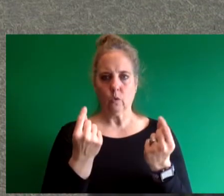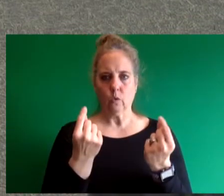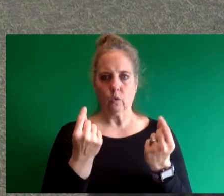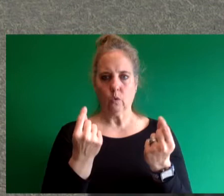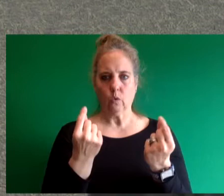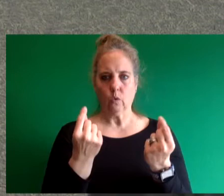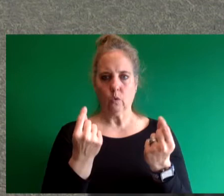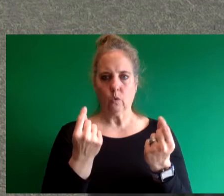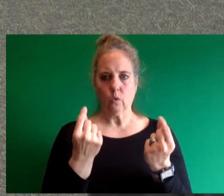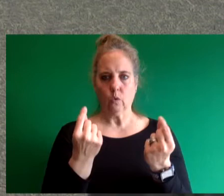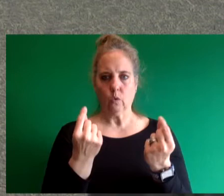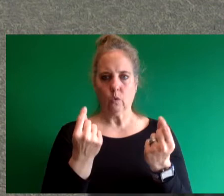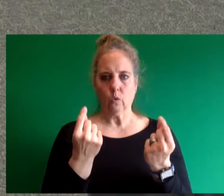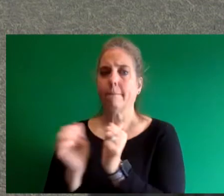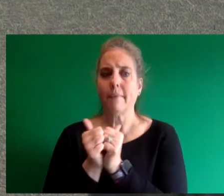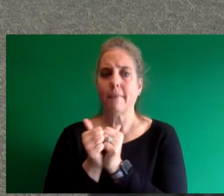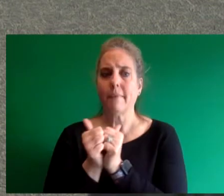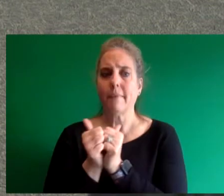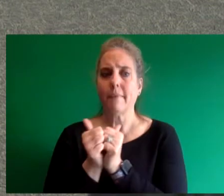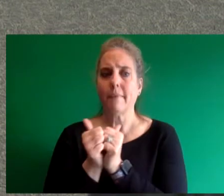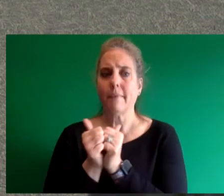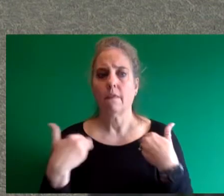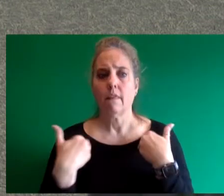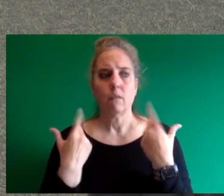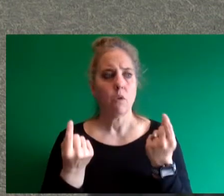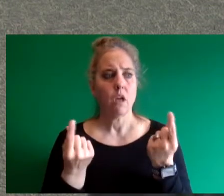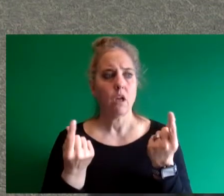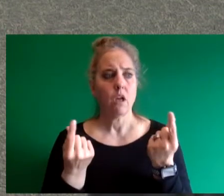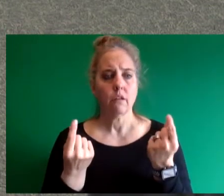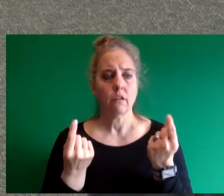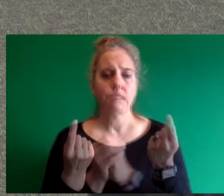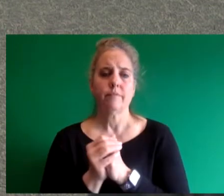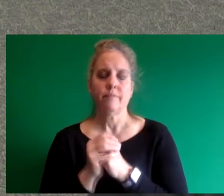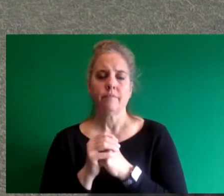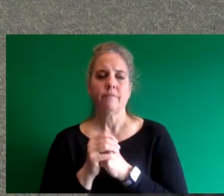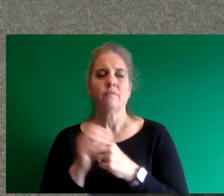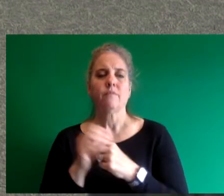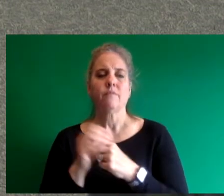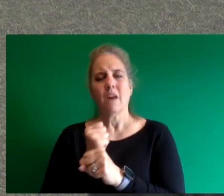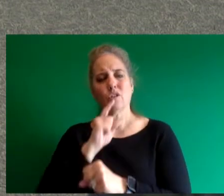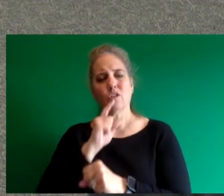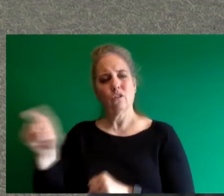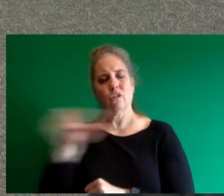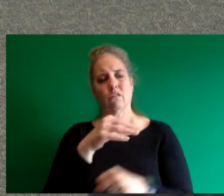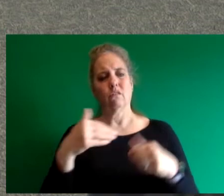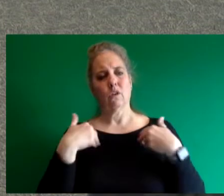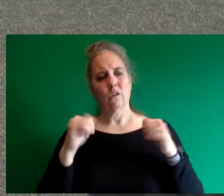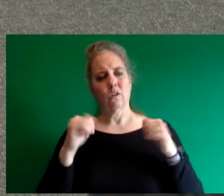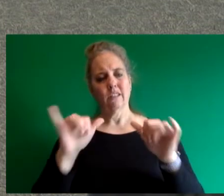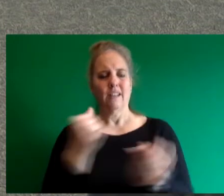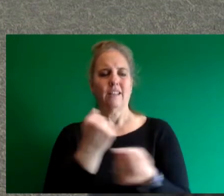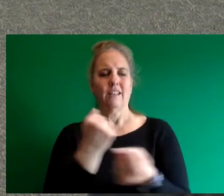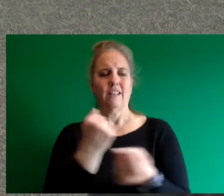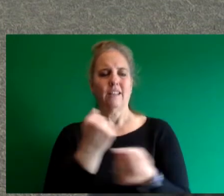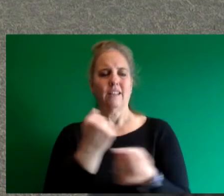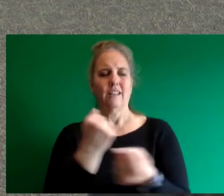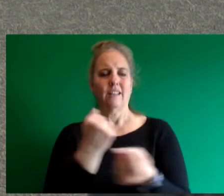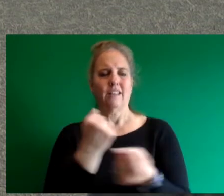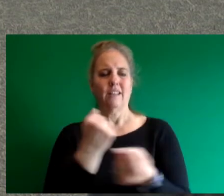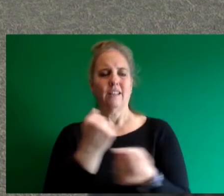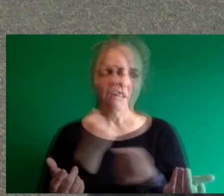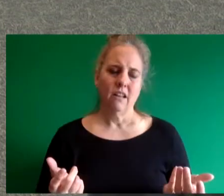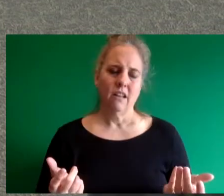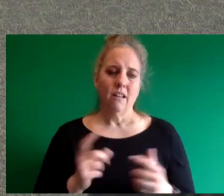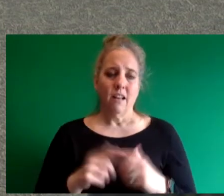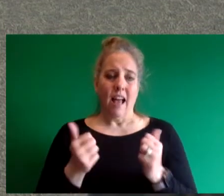youth safe during this time. And so I don't know the exact answer. I don't know any of us do. But we do have